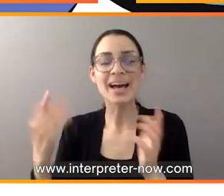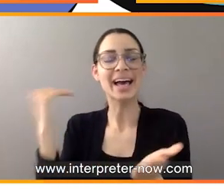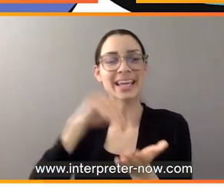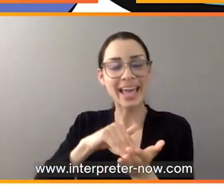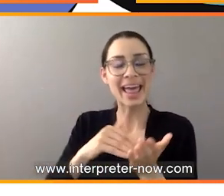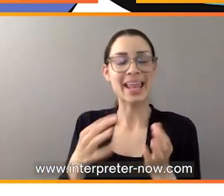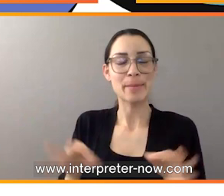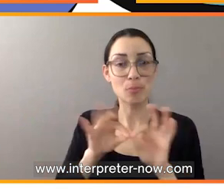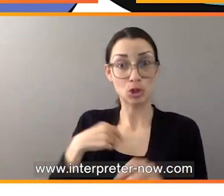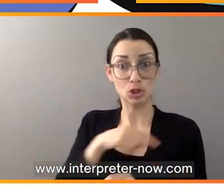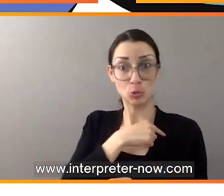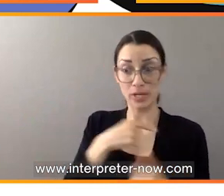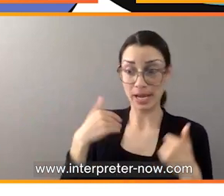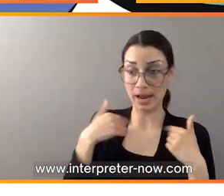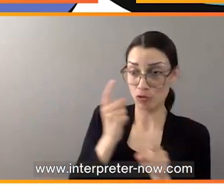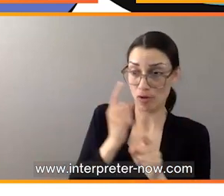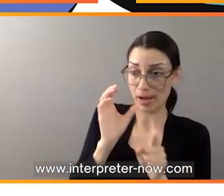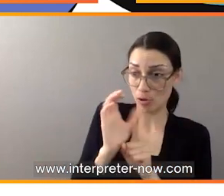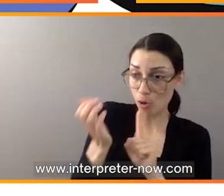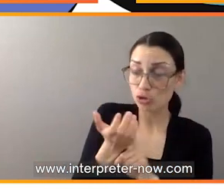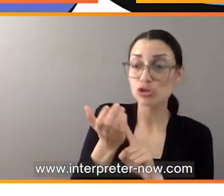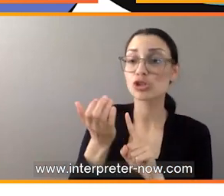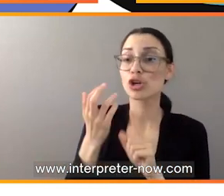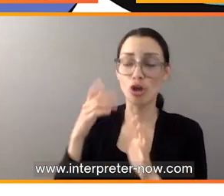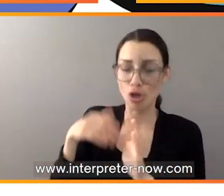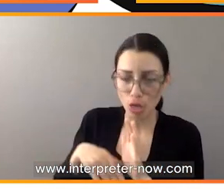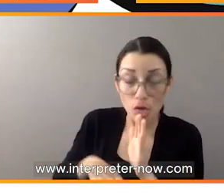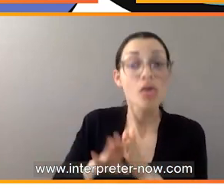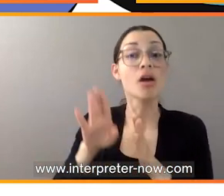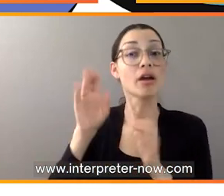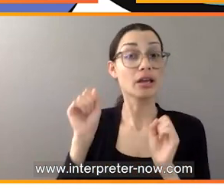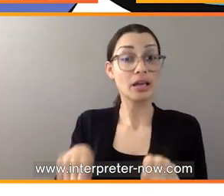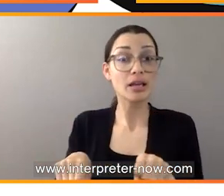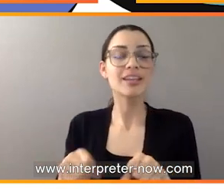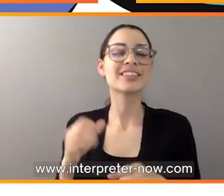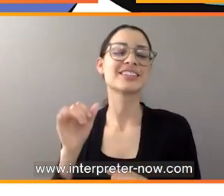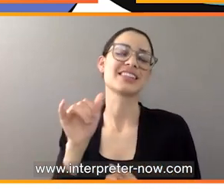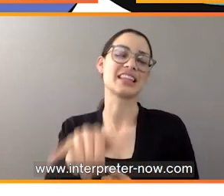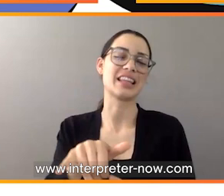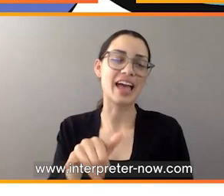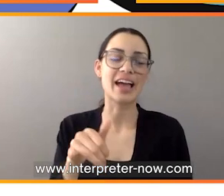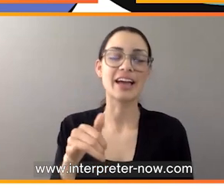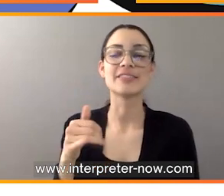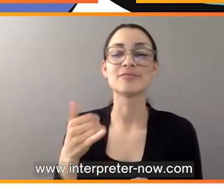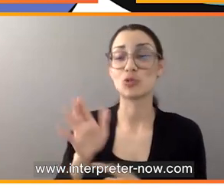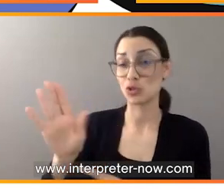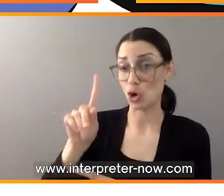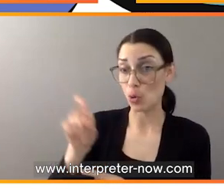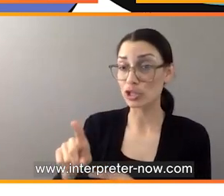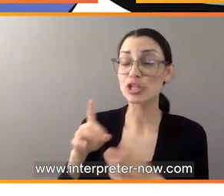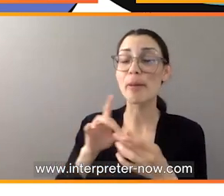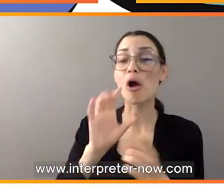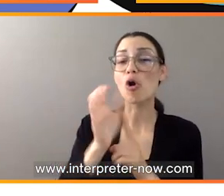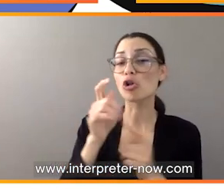right leadership, again, to get us out of this kind of dip that we were experiencing and take us into the future? And